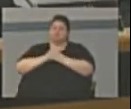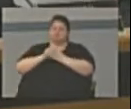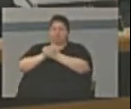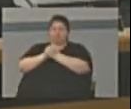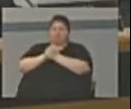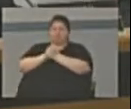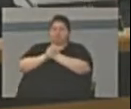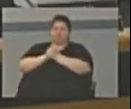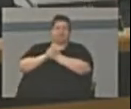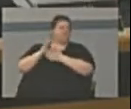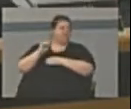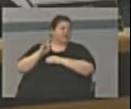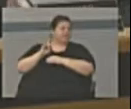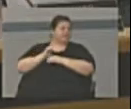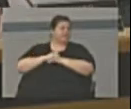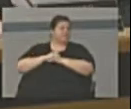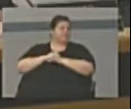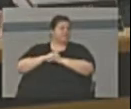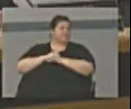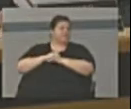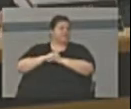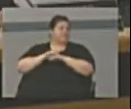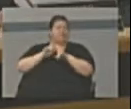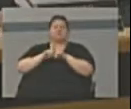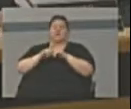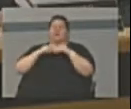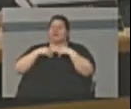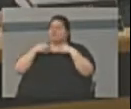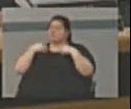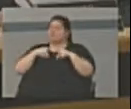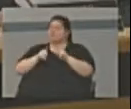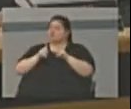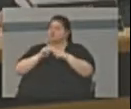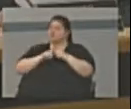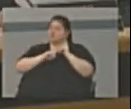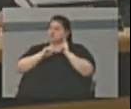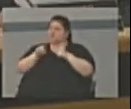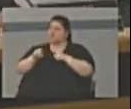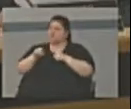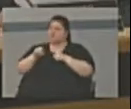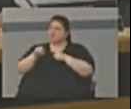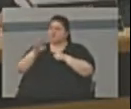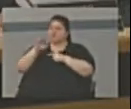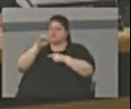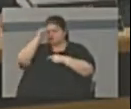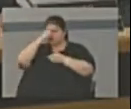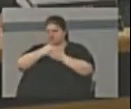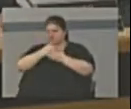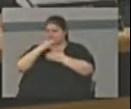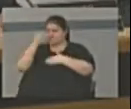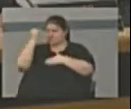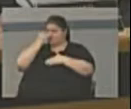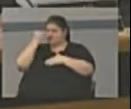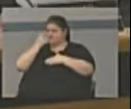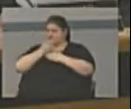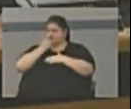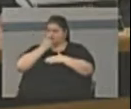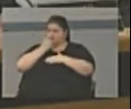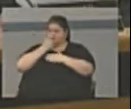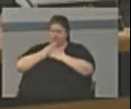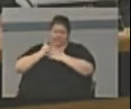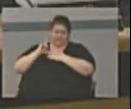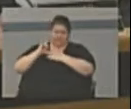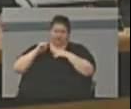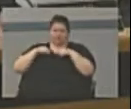congratulations, Mike. Did have the opportunity to attend the Sons of Italy dinner last week during actually the night of